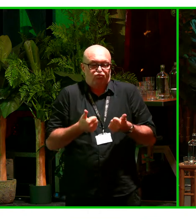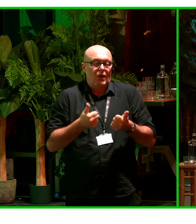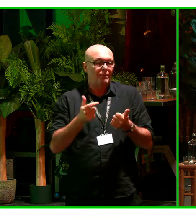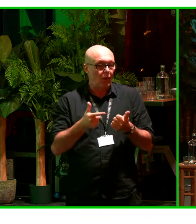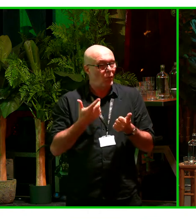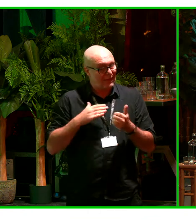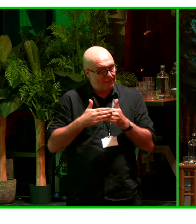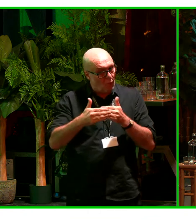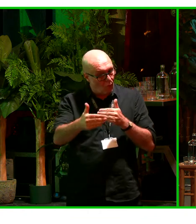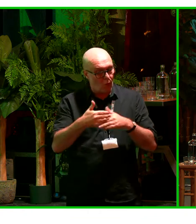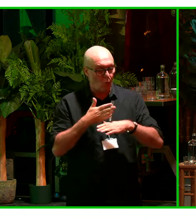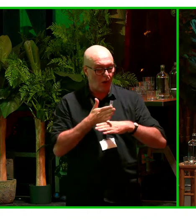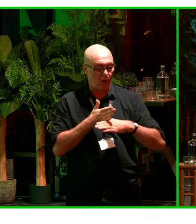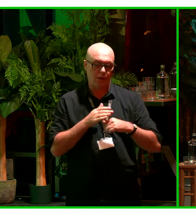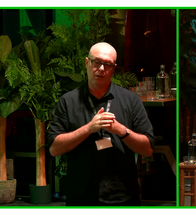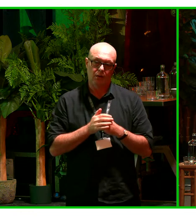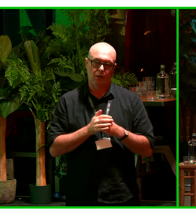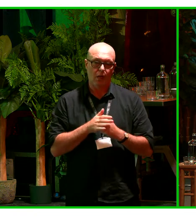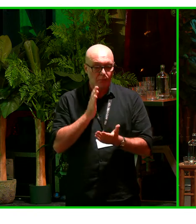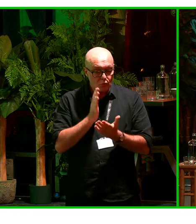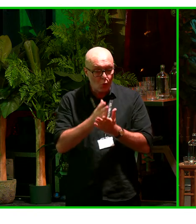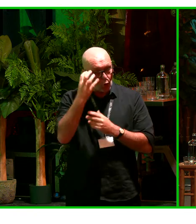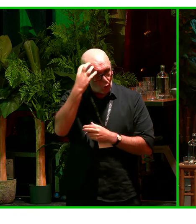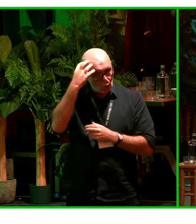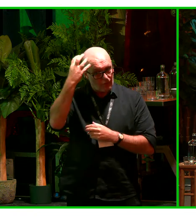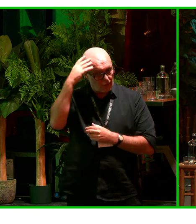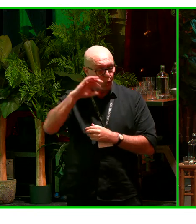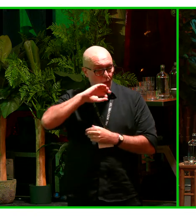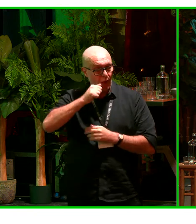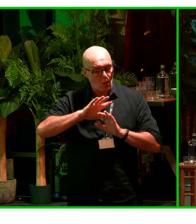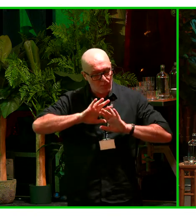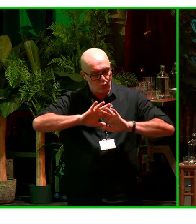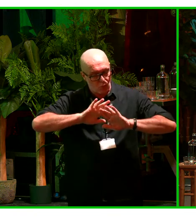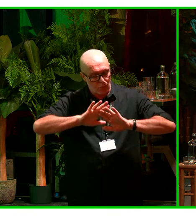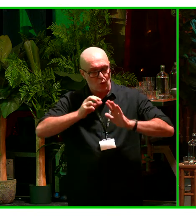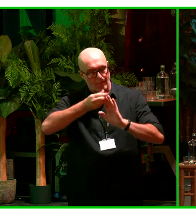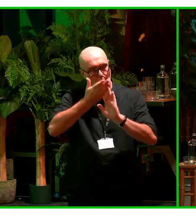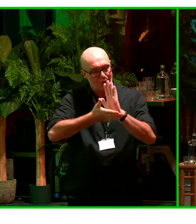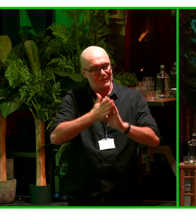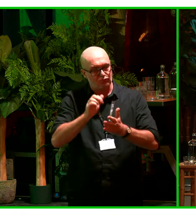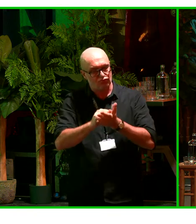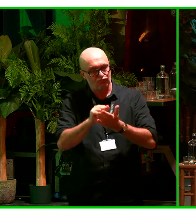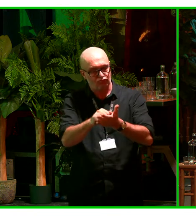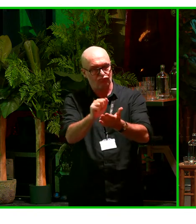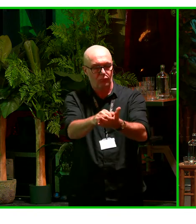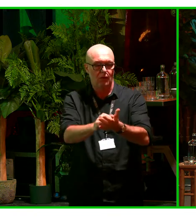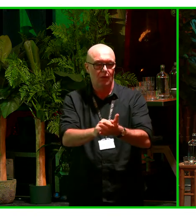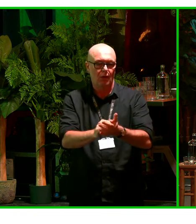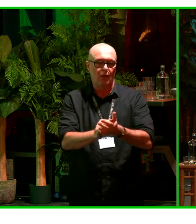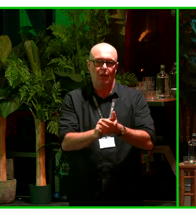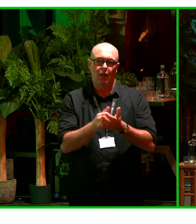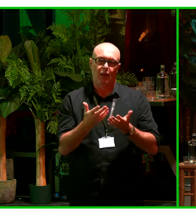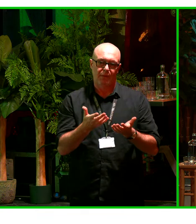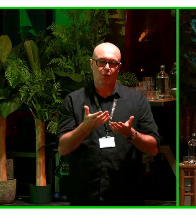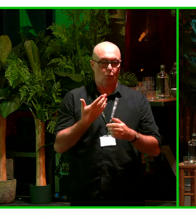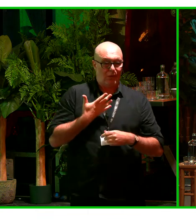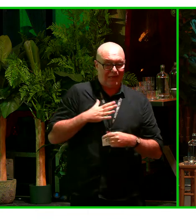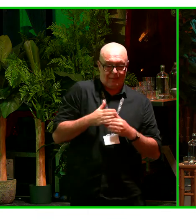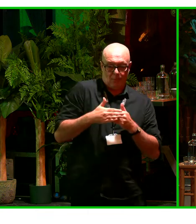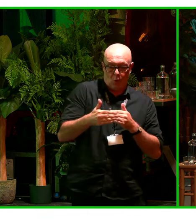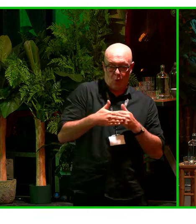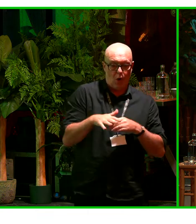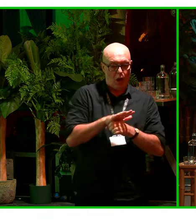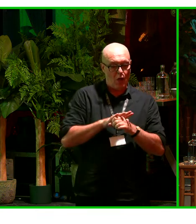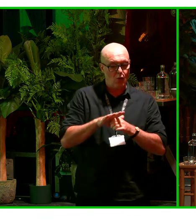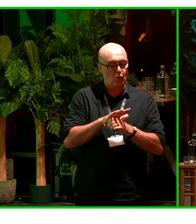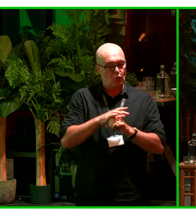facilitate this. I'm sure the government will continue to drive policy and regulation in the right way. You've already heard we do need more local decision